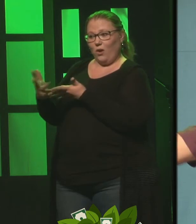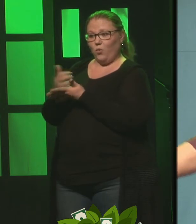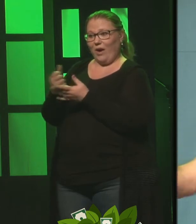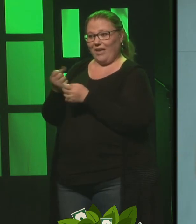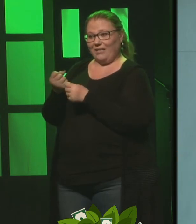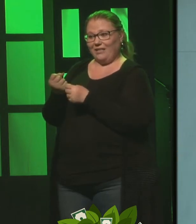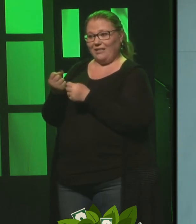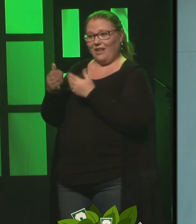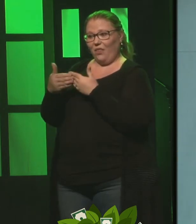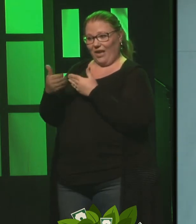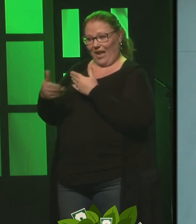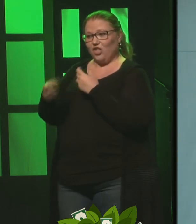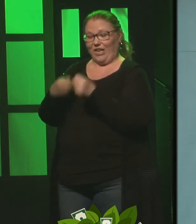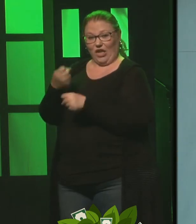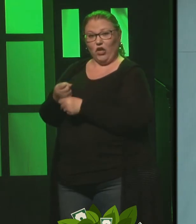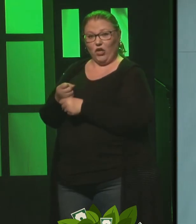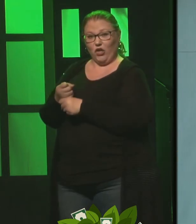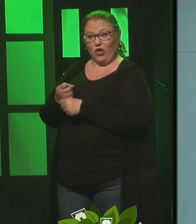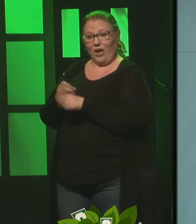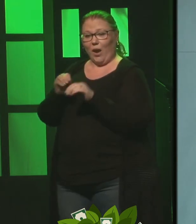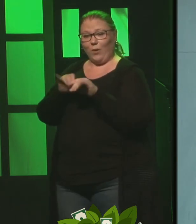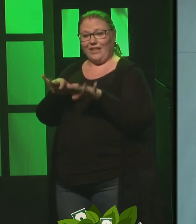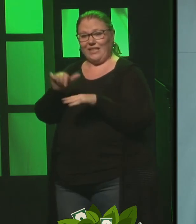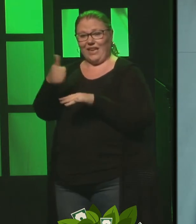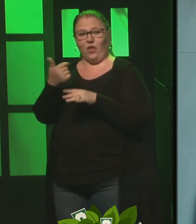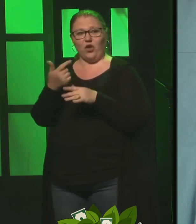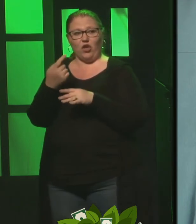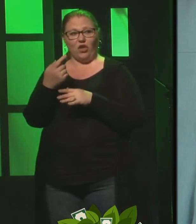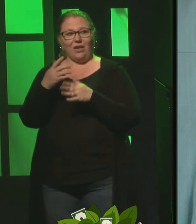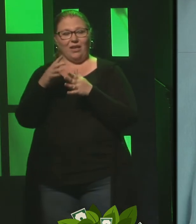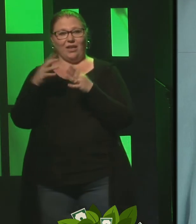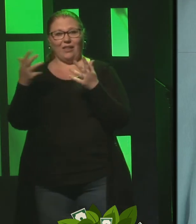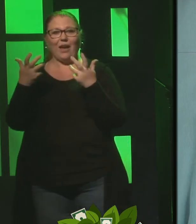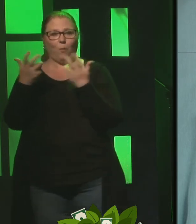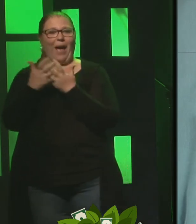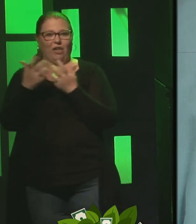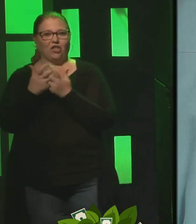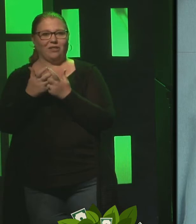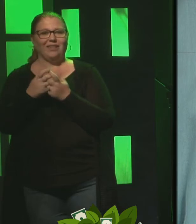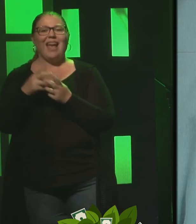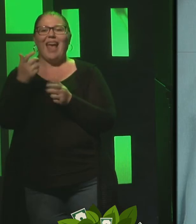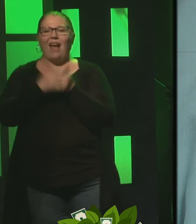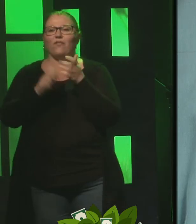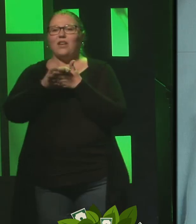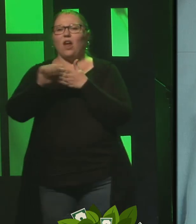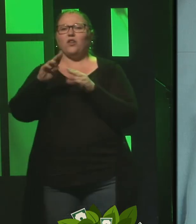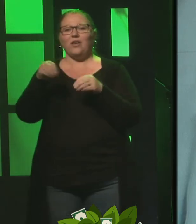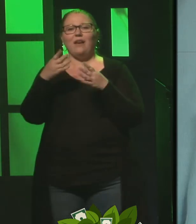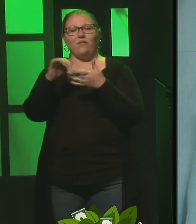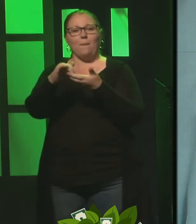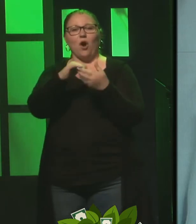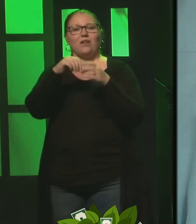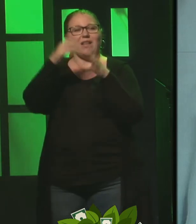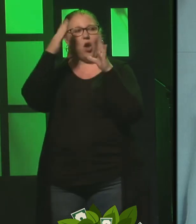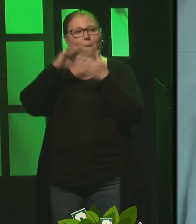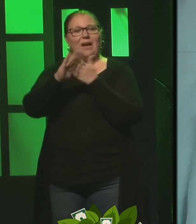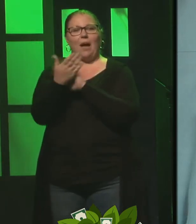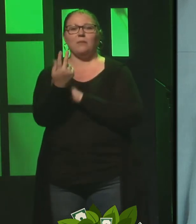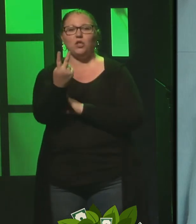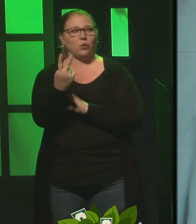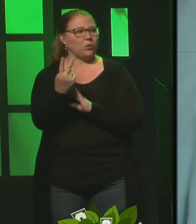it releases another $1. So every $1 you give to Partners in Hope for the next year becomes $2. You all would,